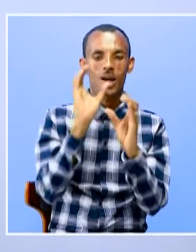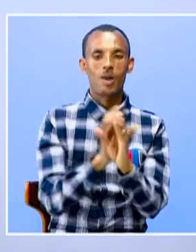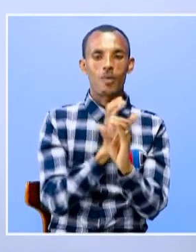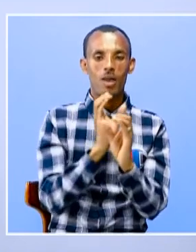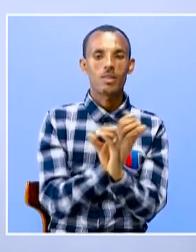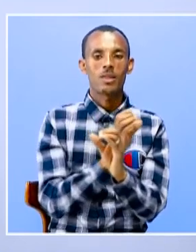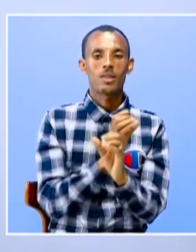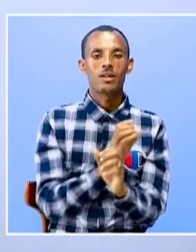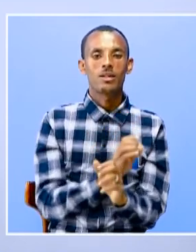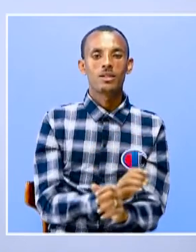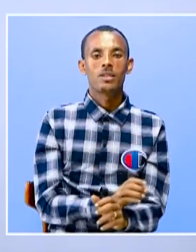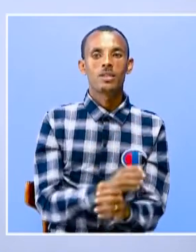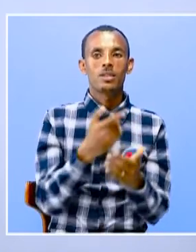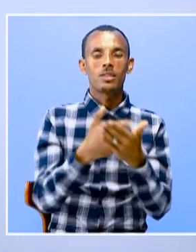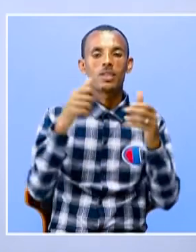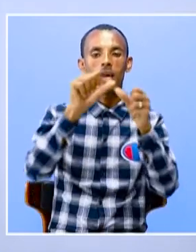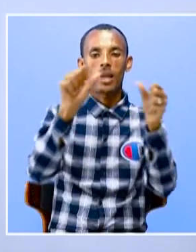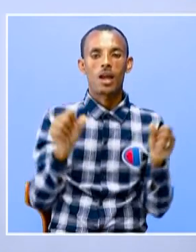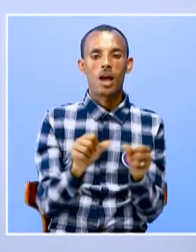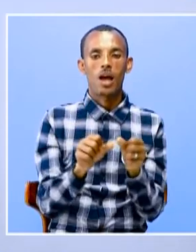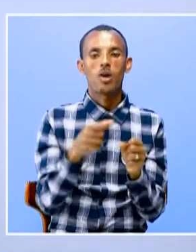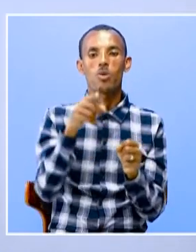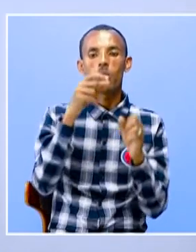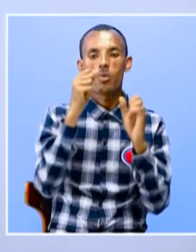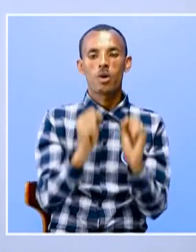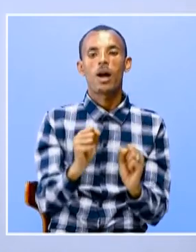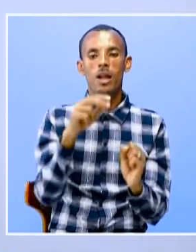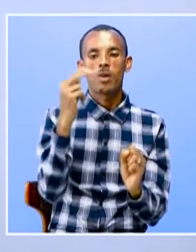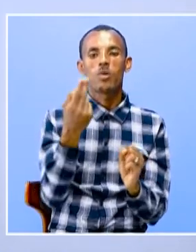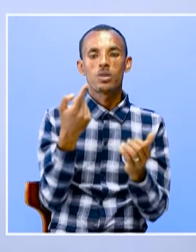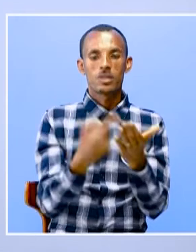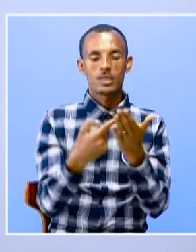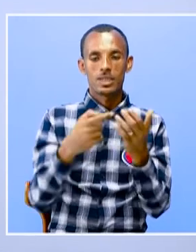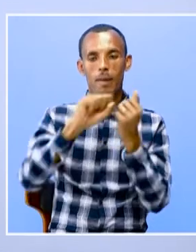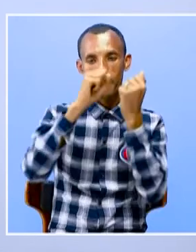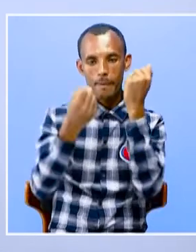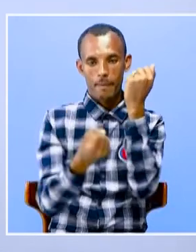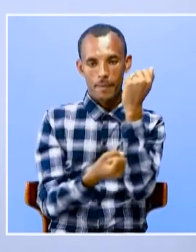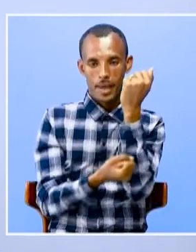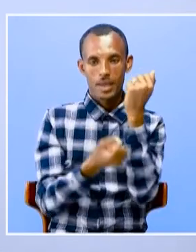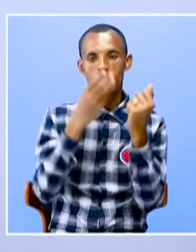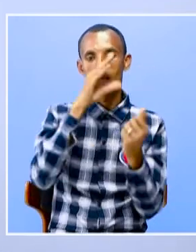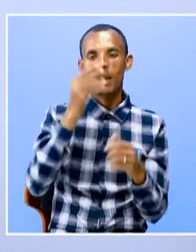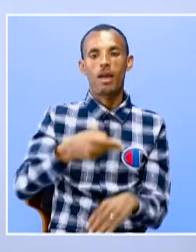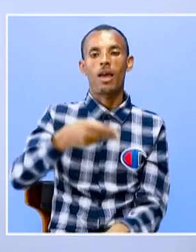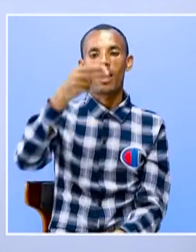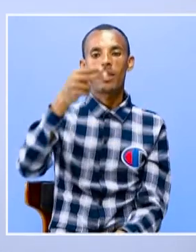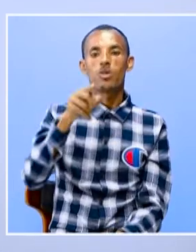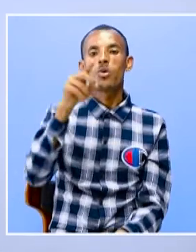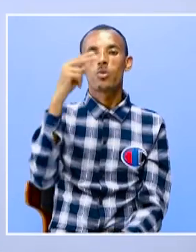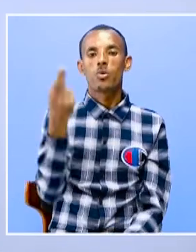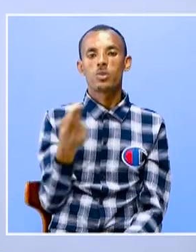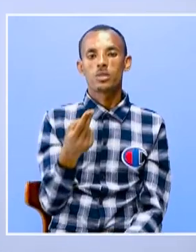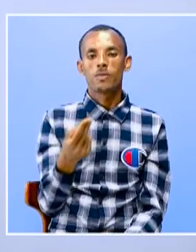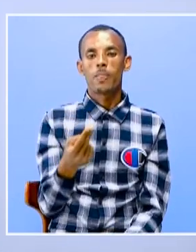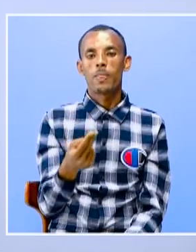calculate this area, you can use this base and height, or you can use this